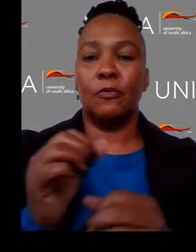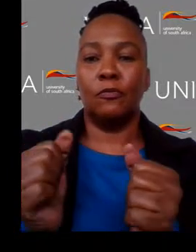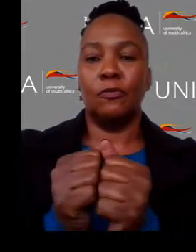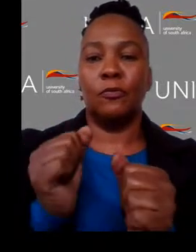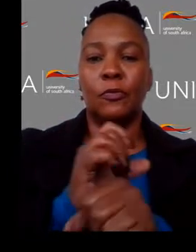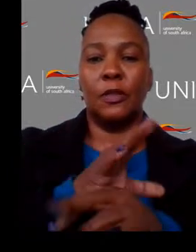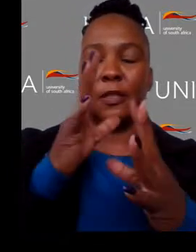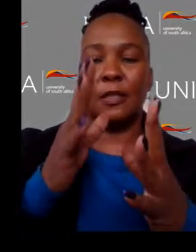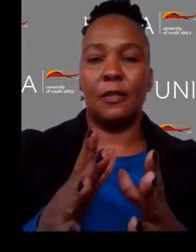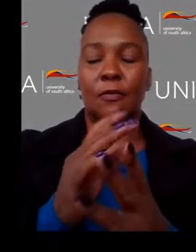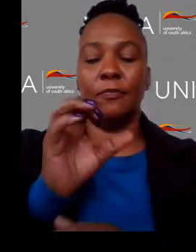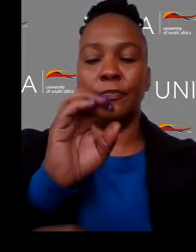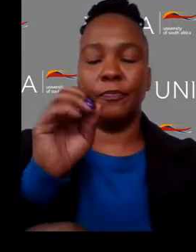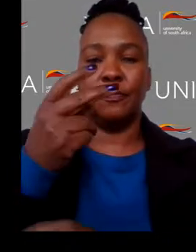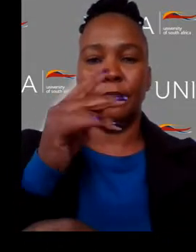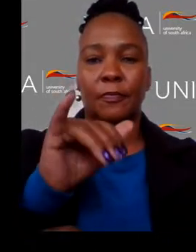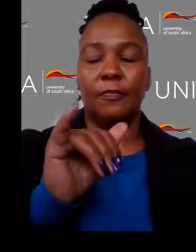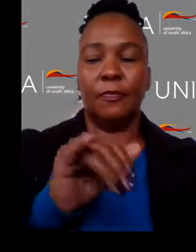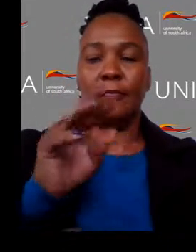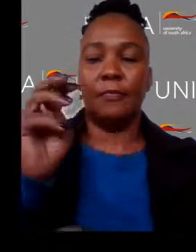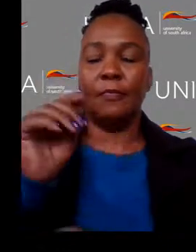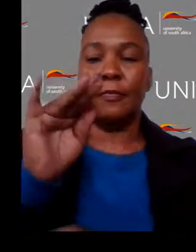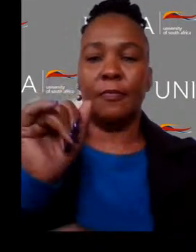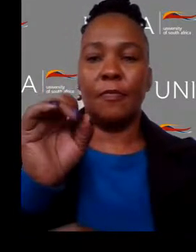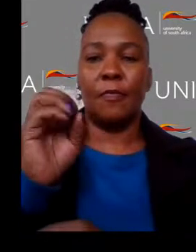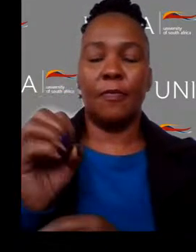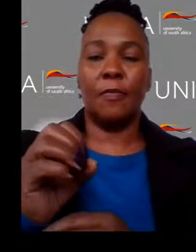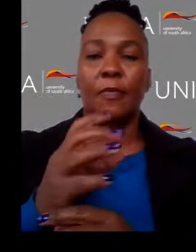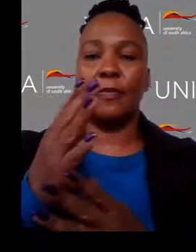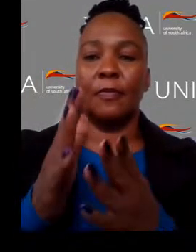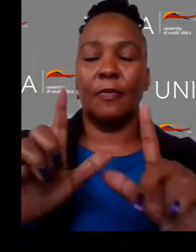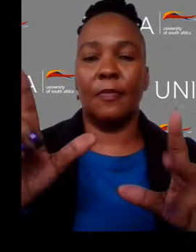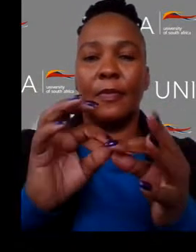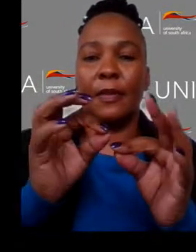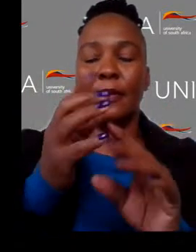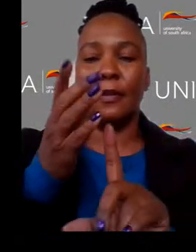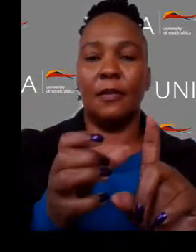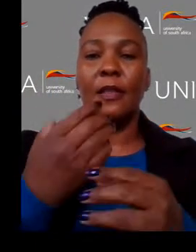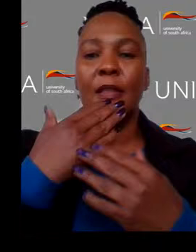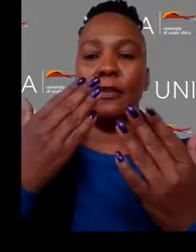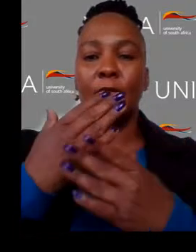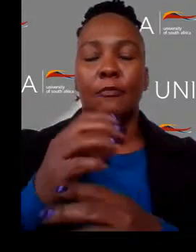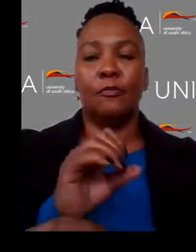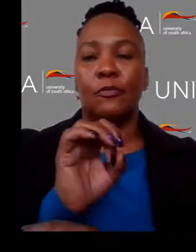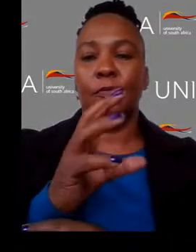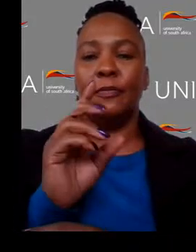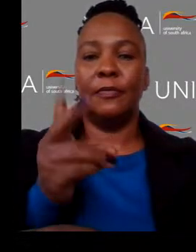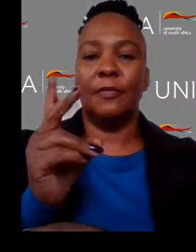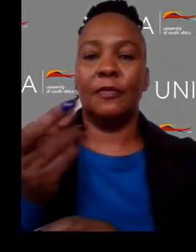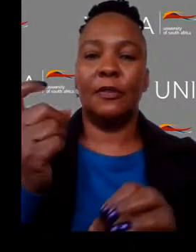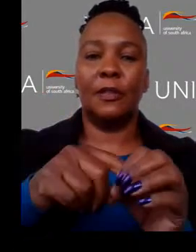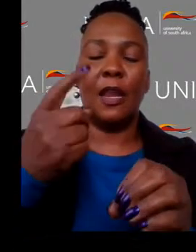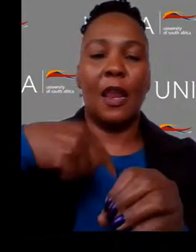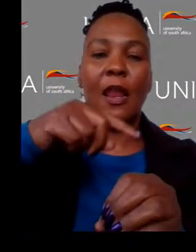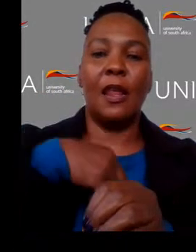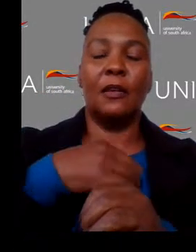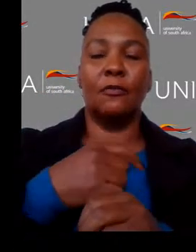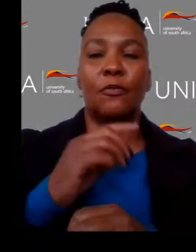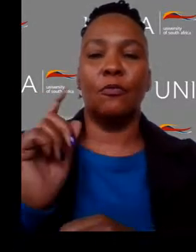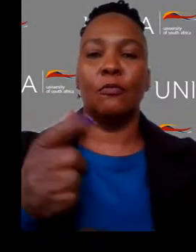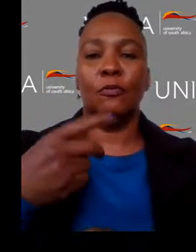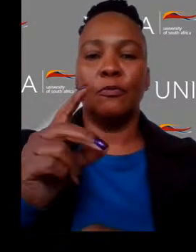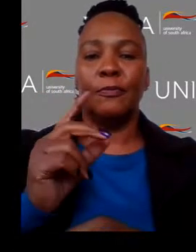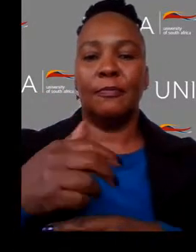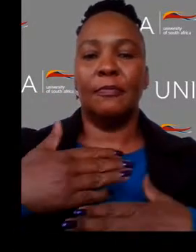Ms. Sophie Mubasa, who's our sign language interpreter. Welcome, Sophie, and thank you very much once again for joining us. It's always a pleasure having you with